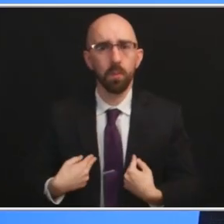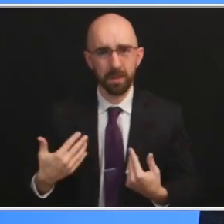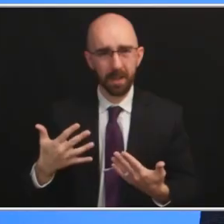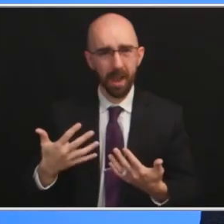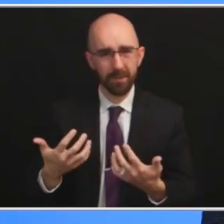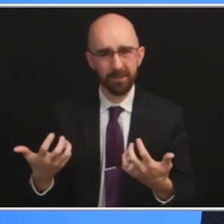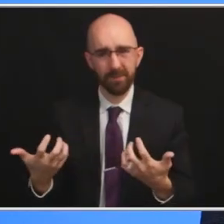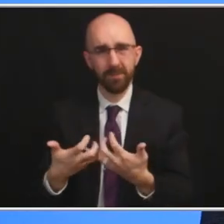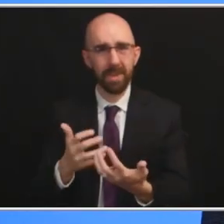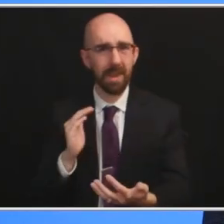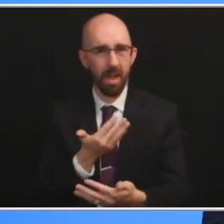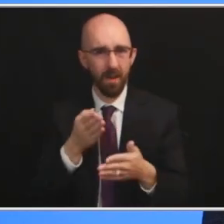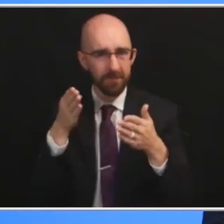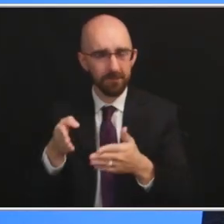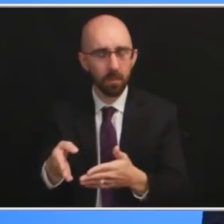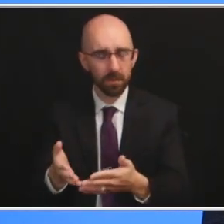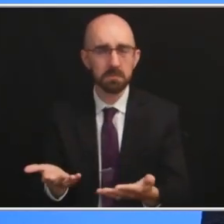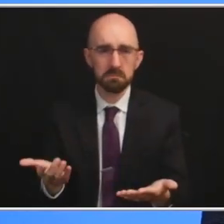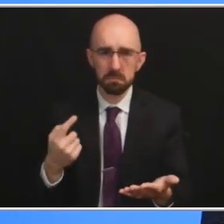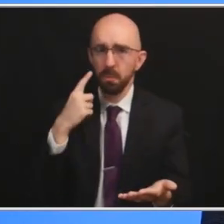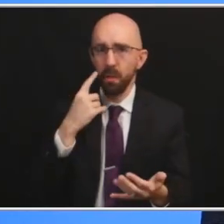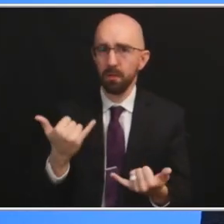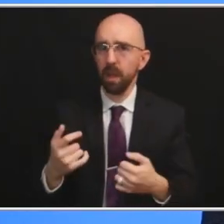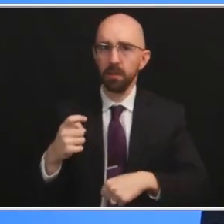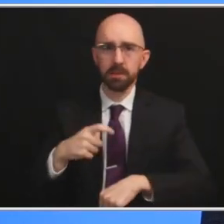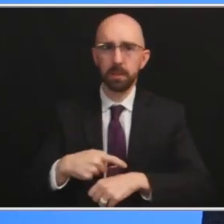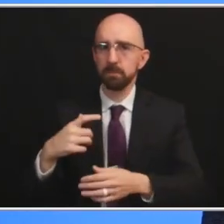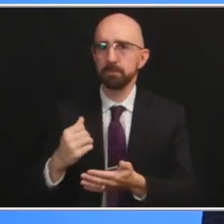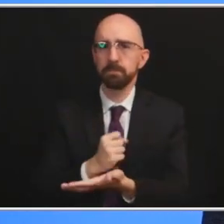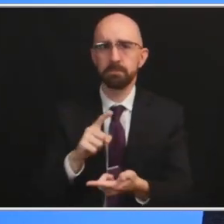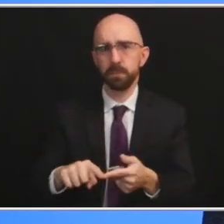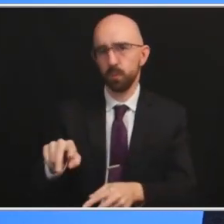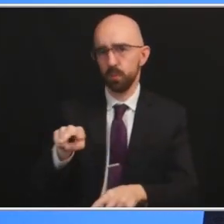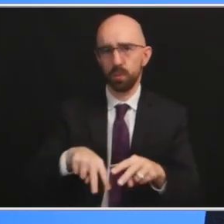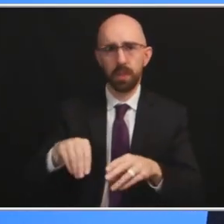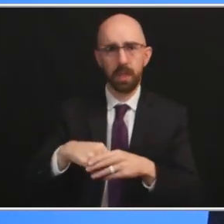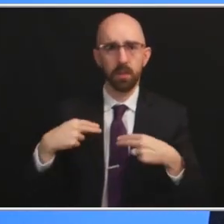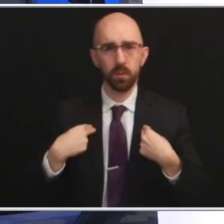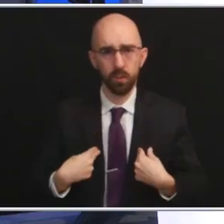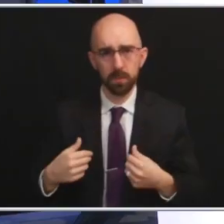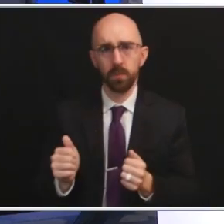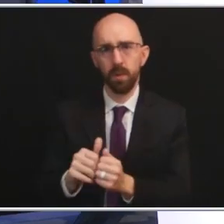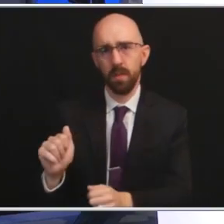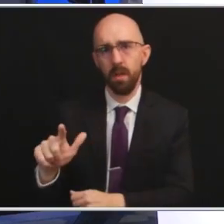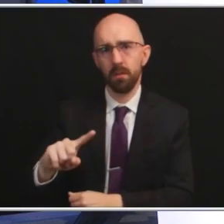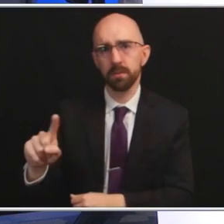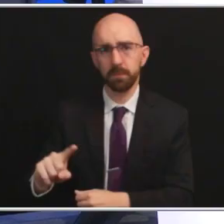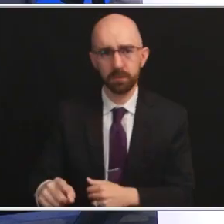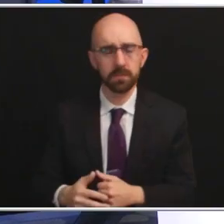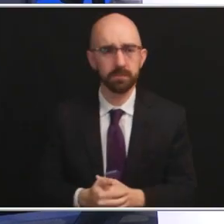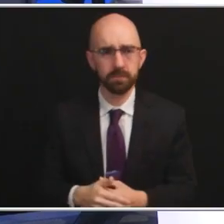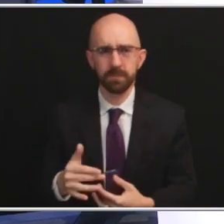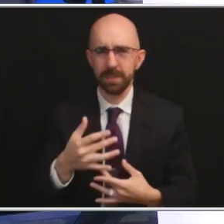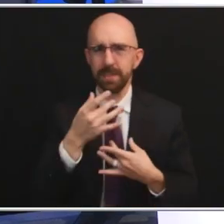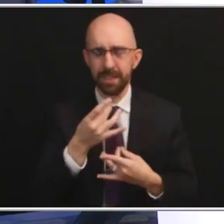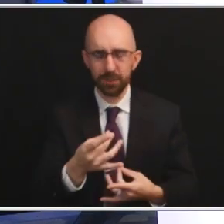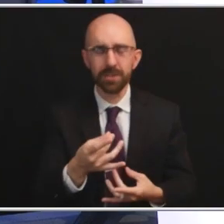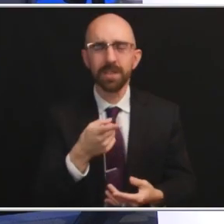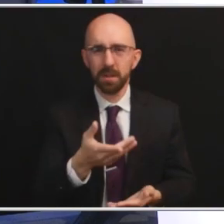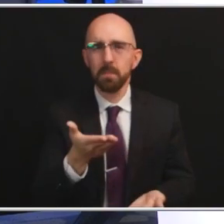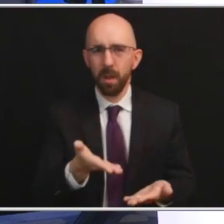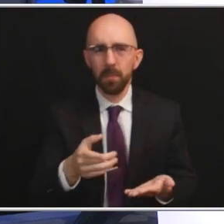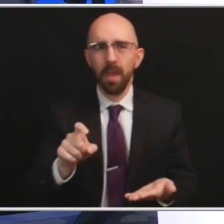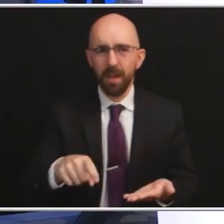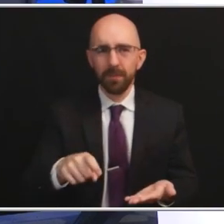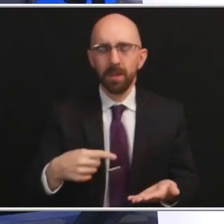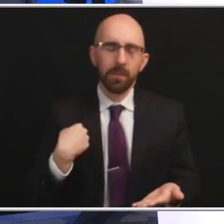and so we thought it was time to look at it in humans with Alzheimer's disease. Yeah, that's incredibly interesting. We probably we owe you